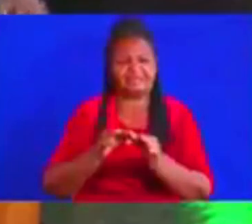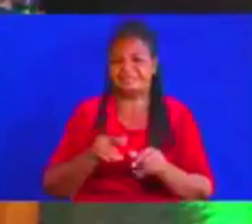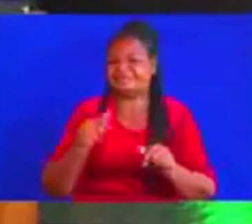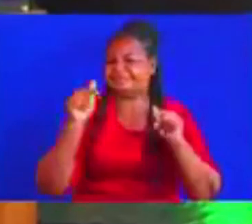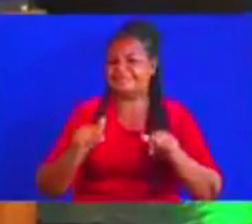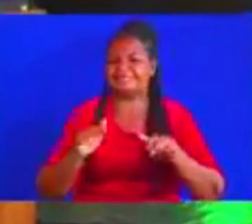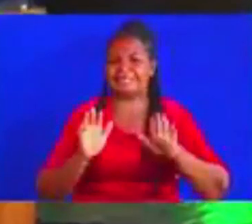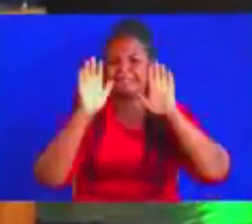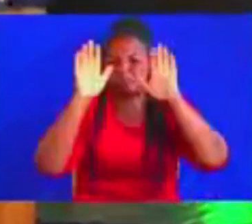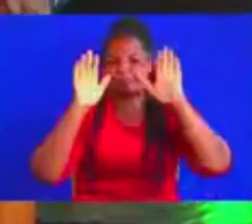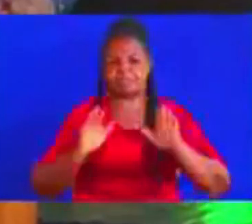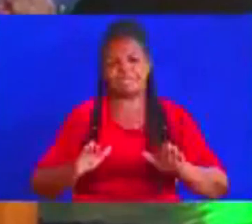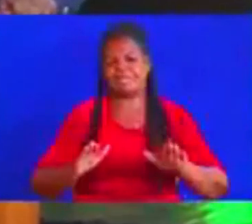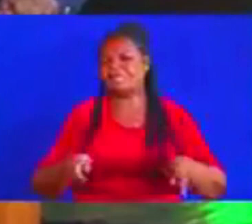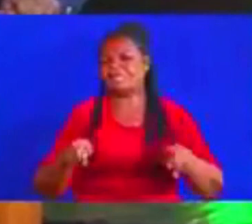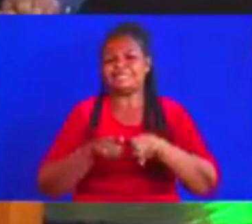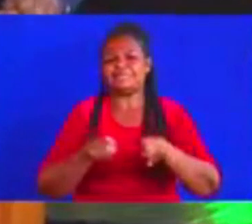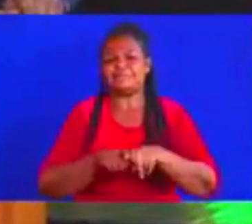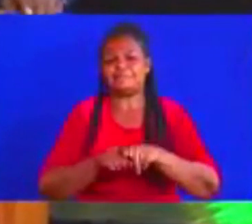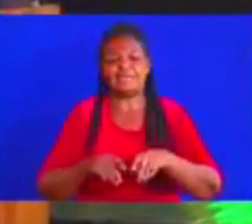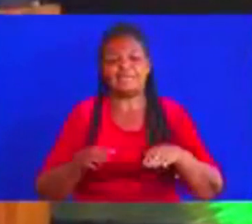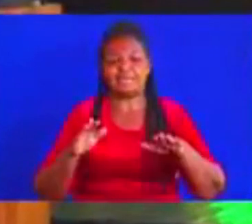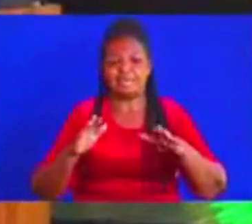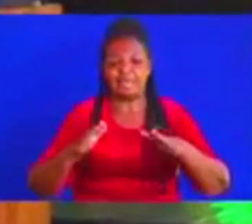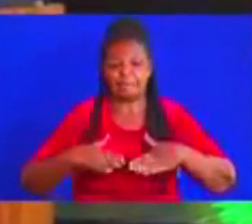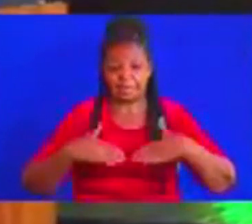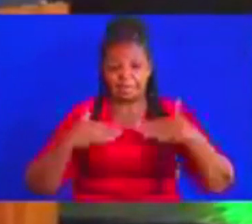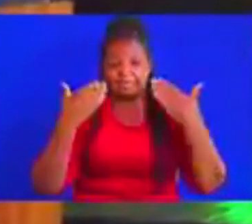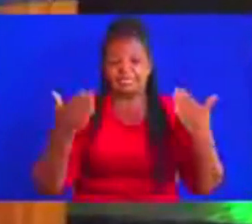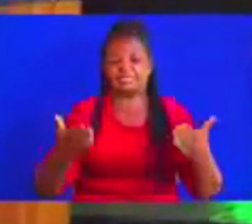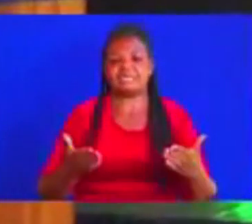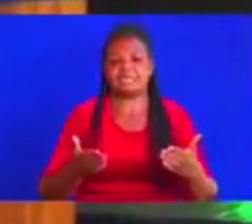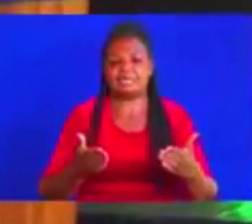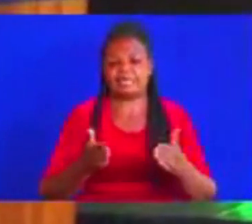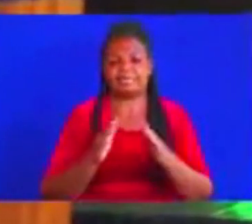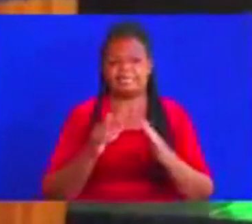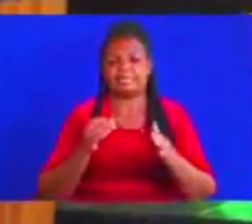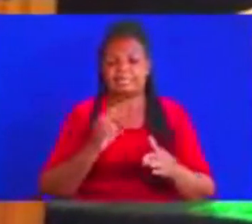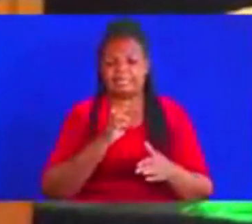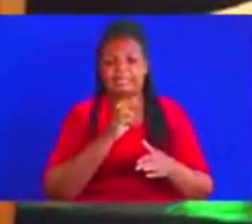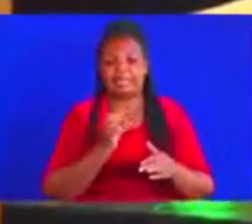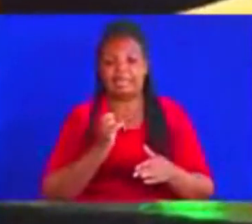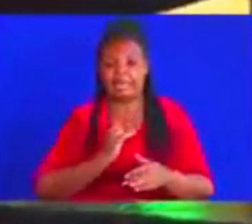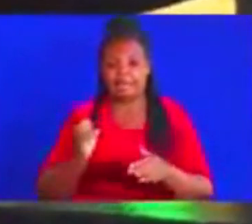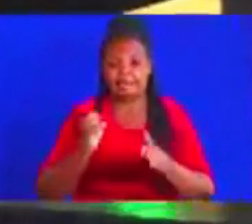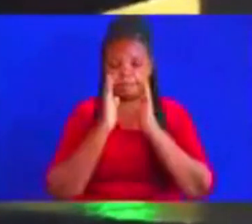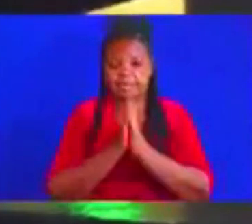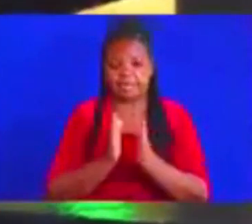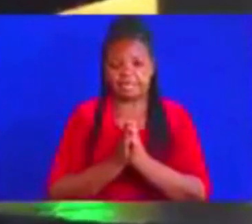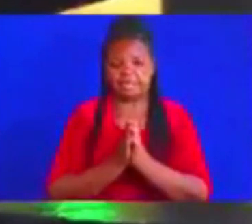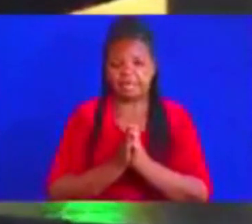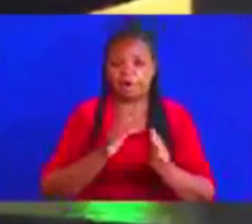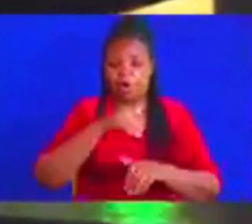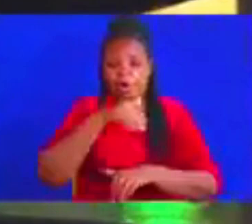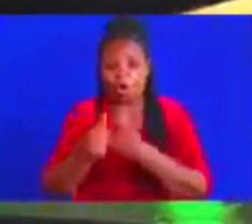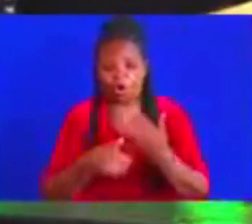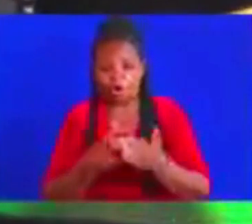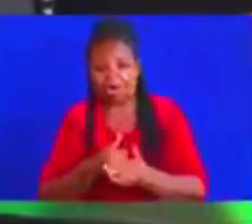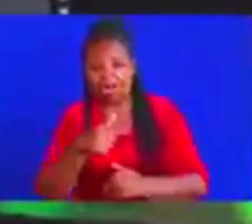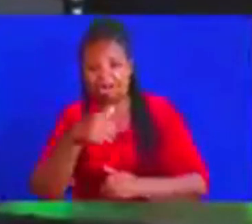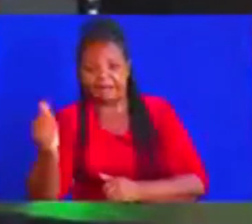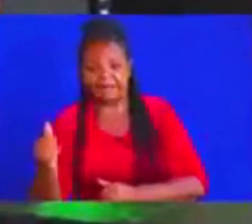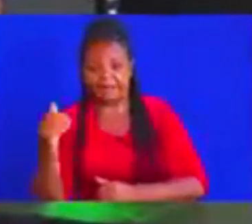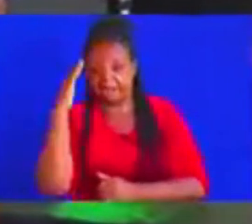I was truly appreciating him and praying that this serves as a model for many other African